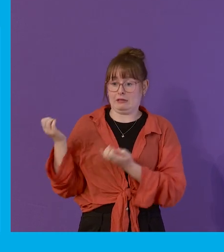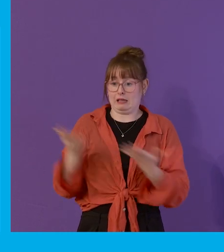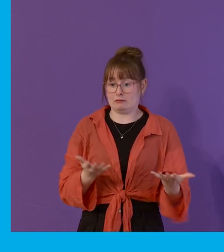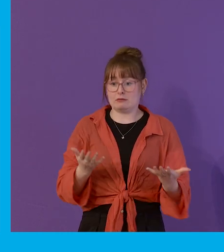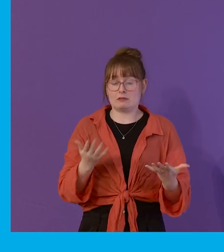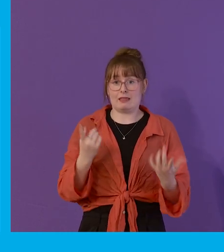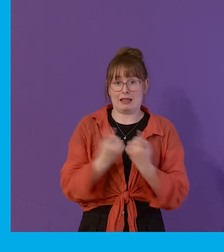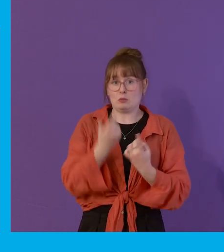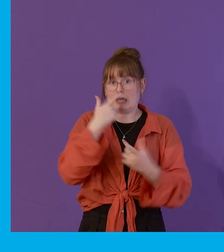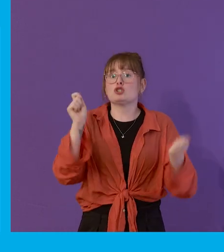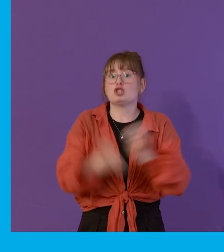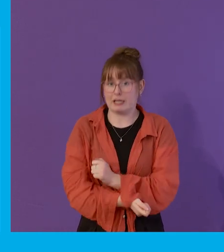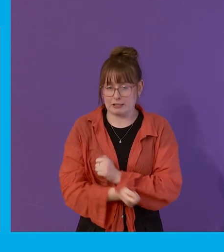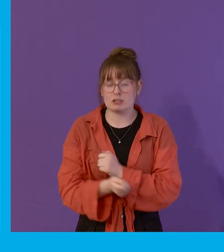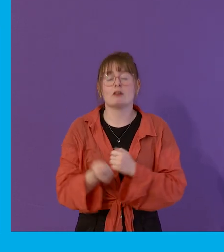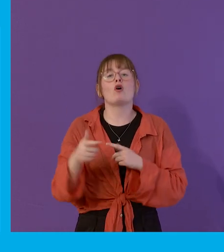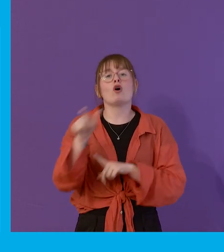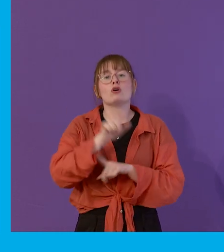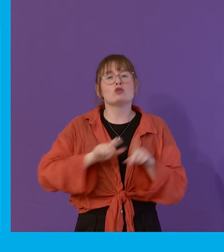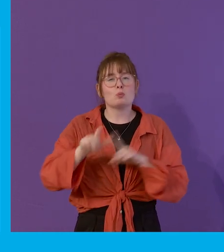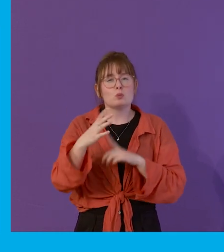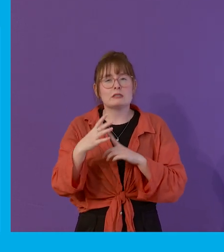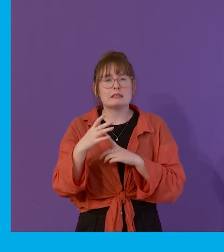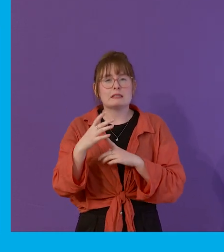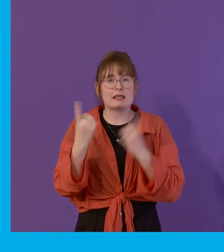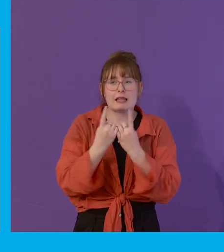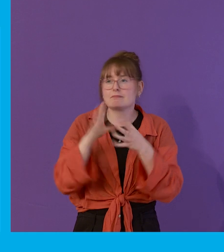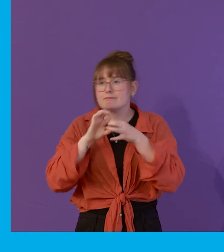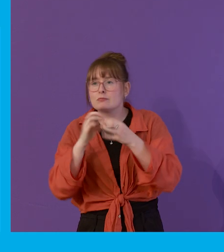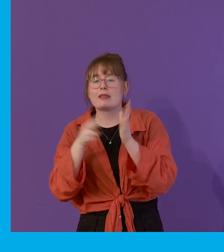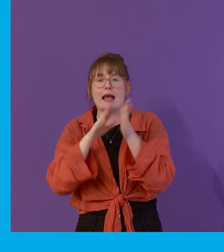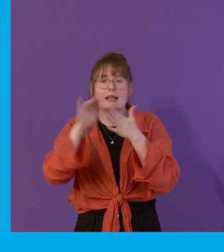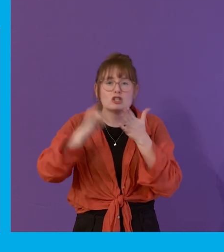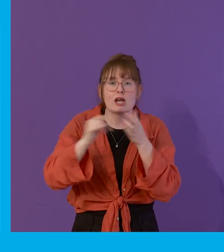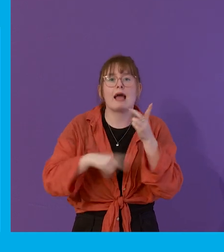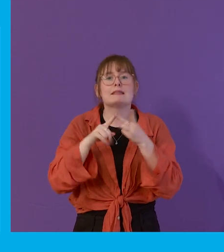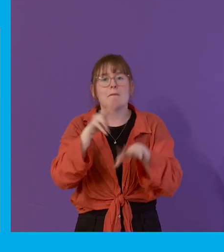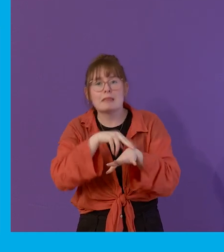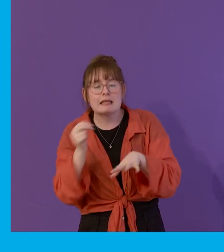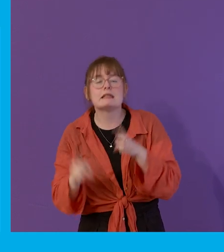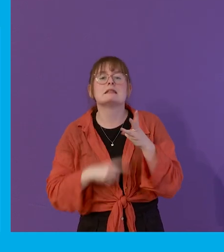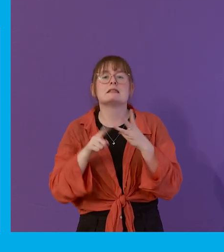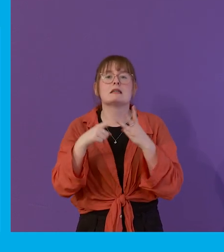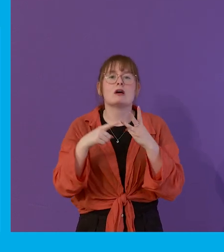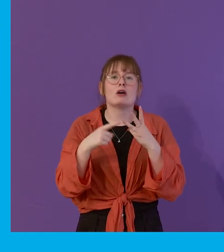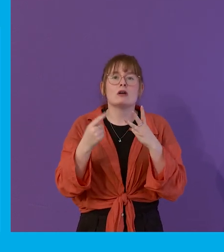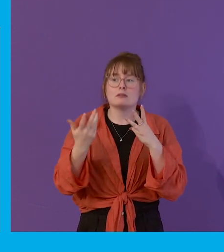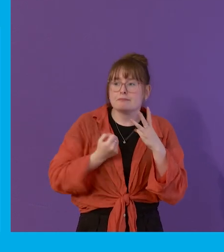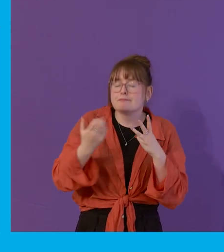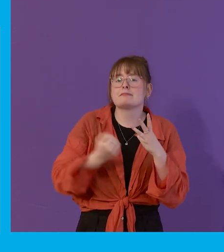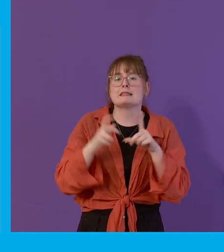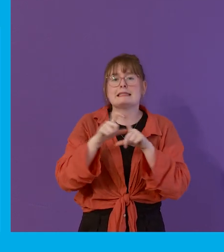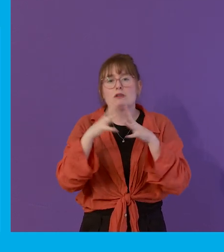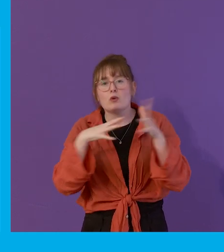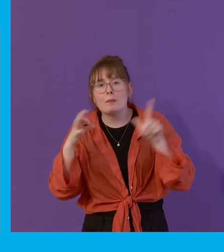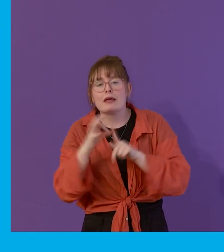and to invest in community assets in partnership with the NHS and other partners like the police, Departments of Work and Pensions, housing. And I